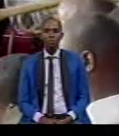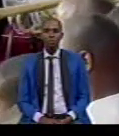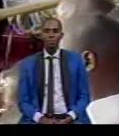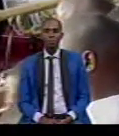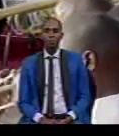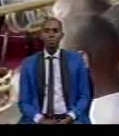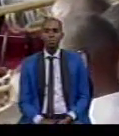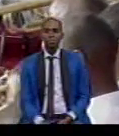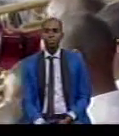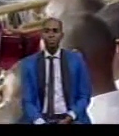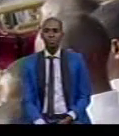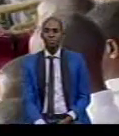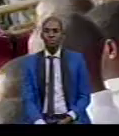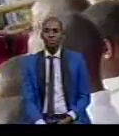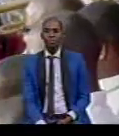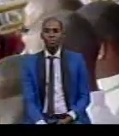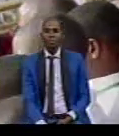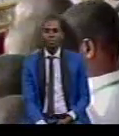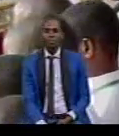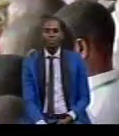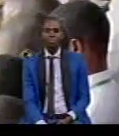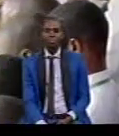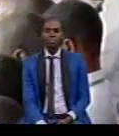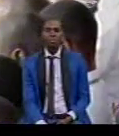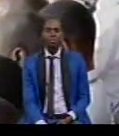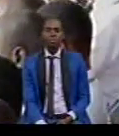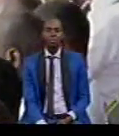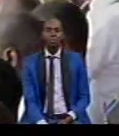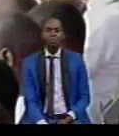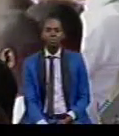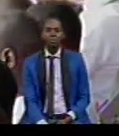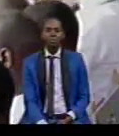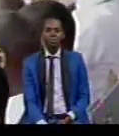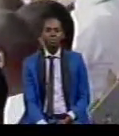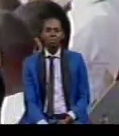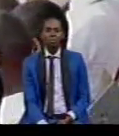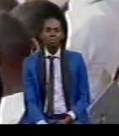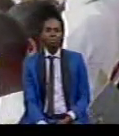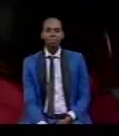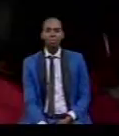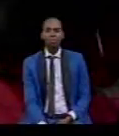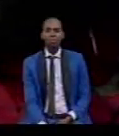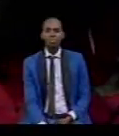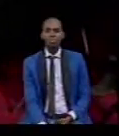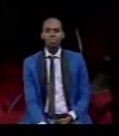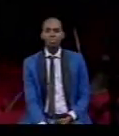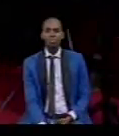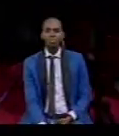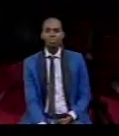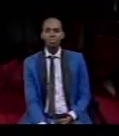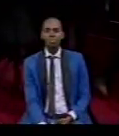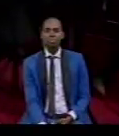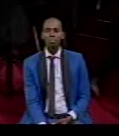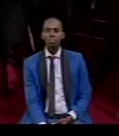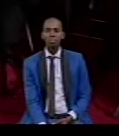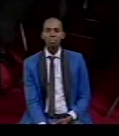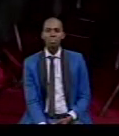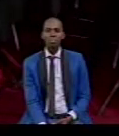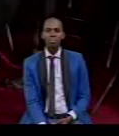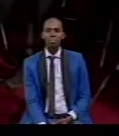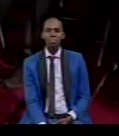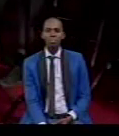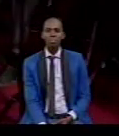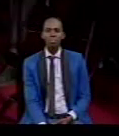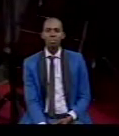he cures the soul, he heals the spirit, he heals the body, he heals the mind,